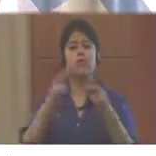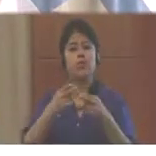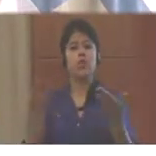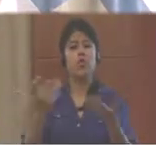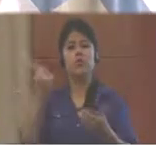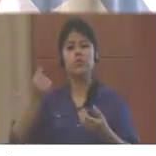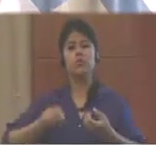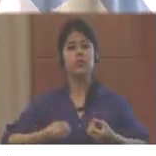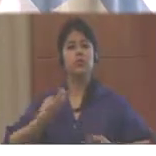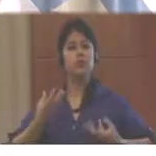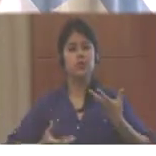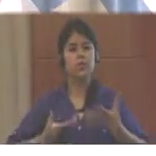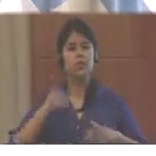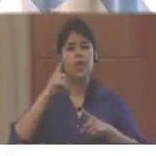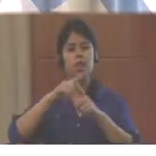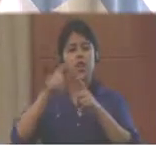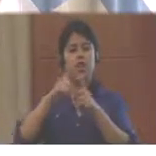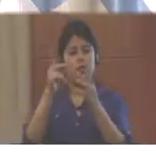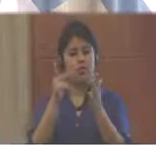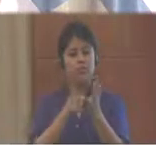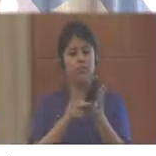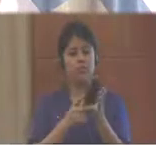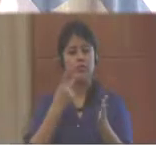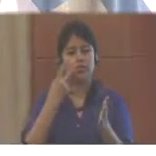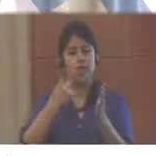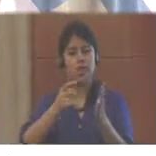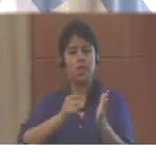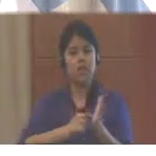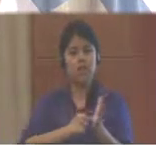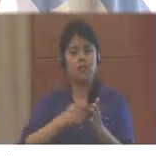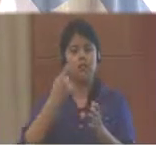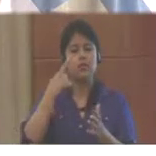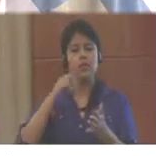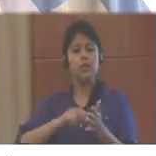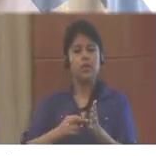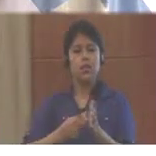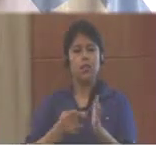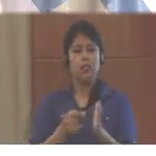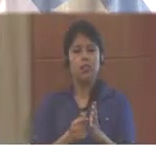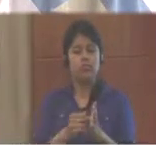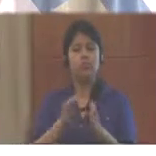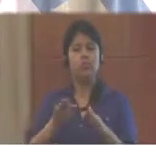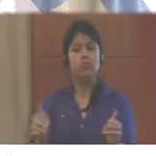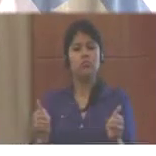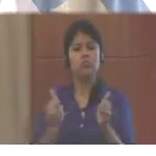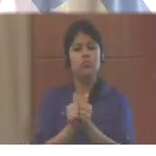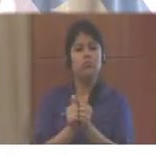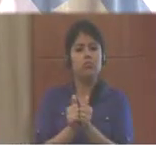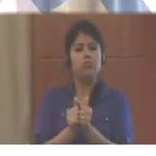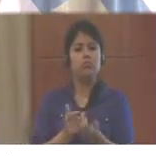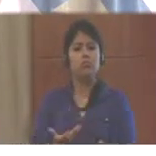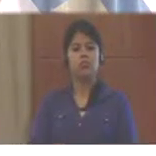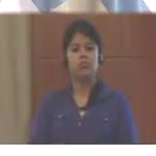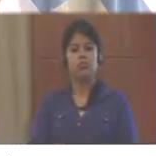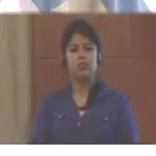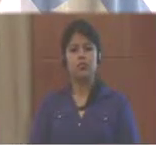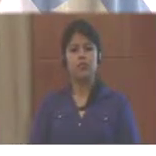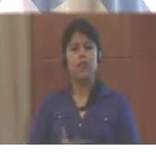And they have expressed several viewpoints with respect to